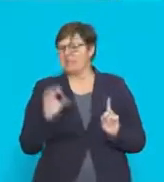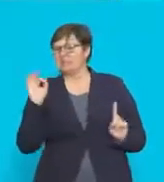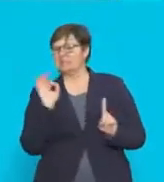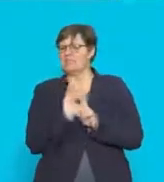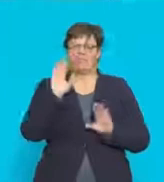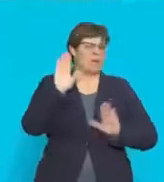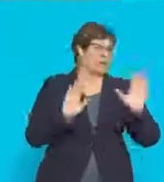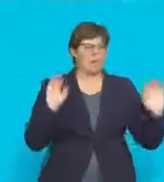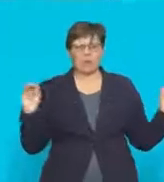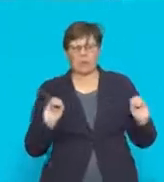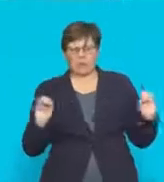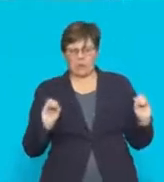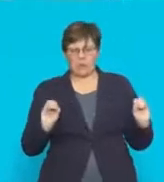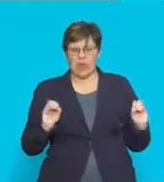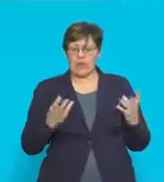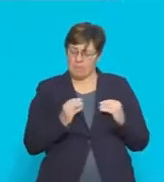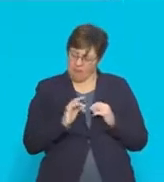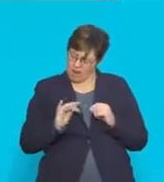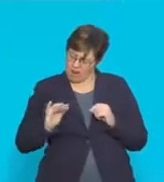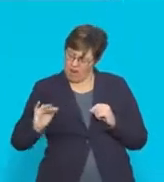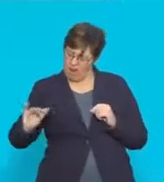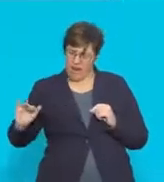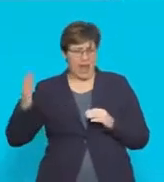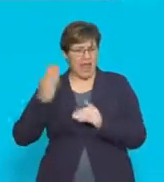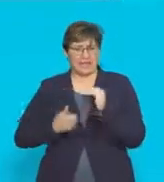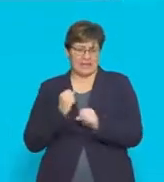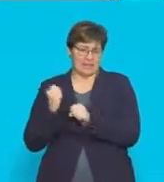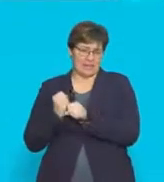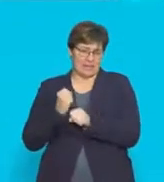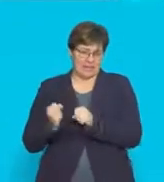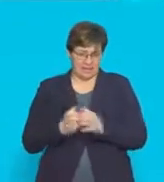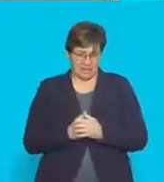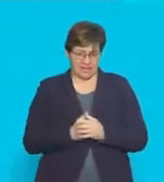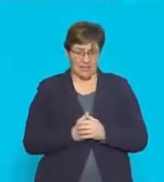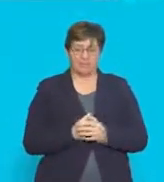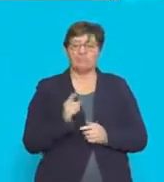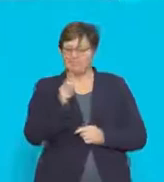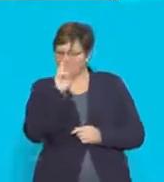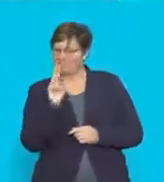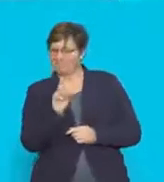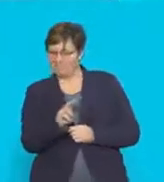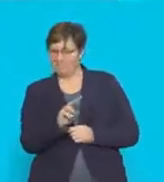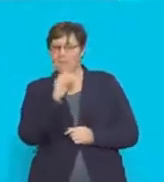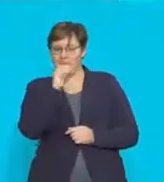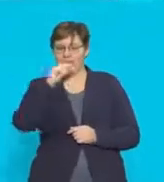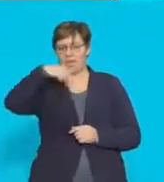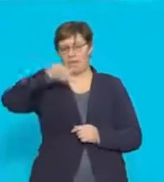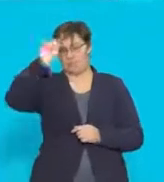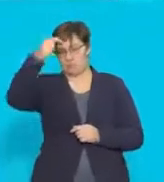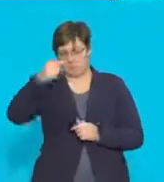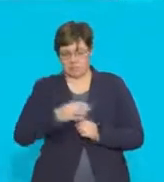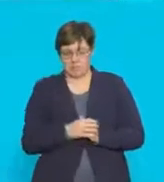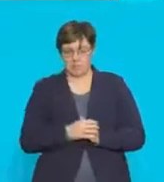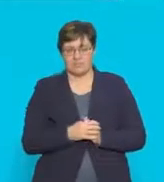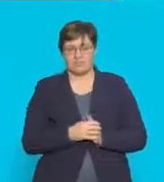specific pattern and there's an infinite number of terms after the decimal. So that's what we are looking at in terms of irrational